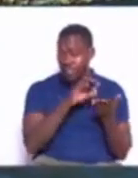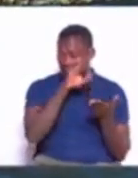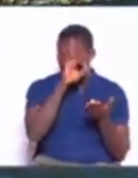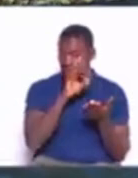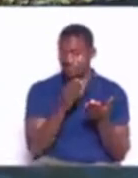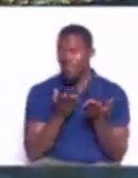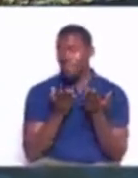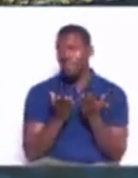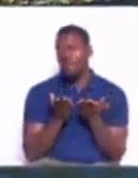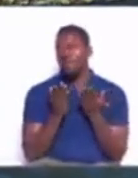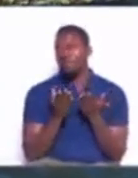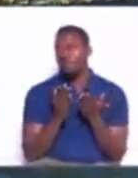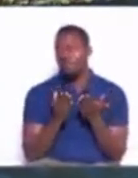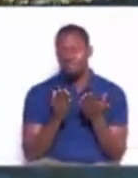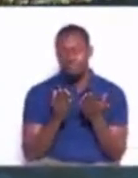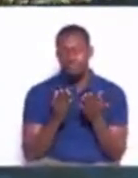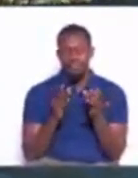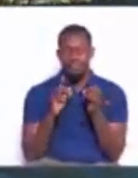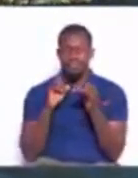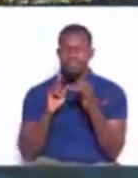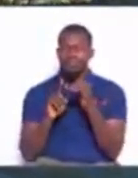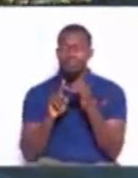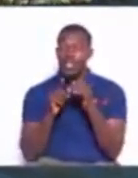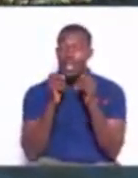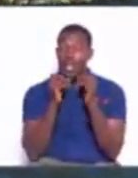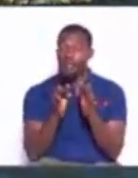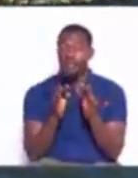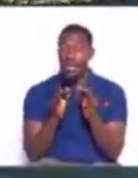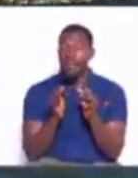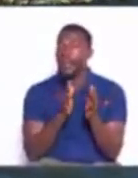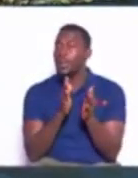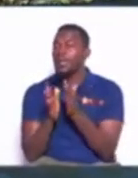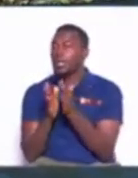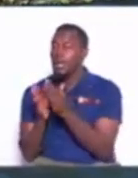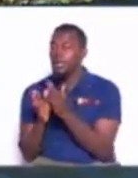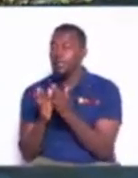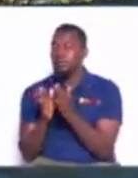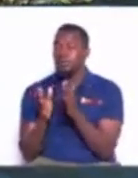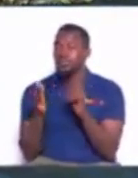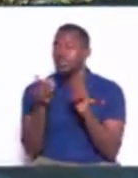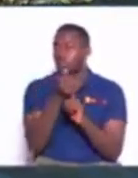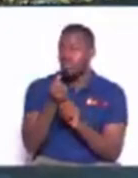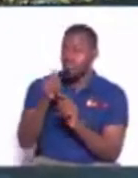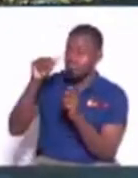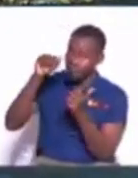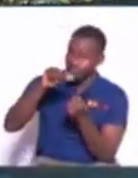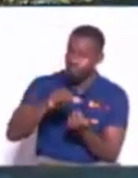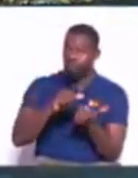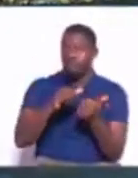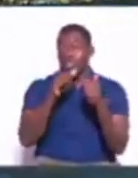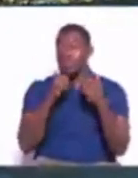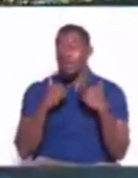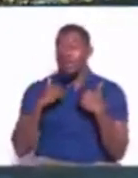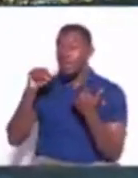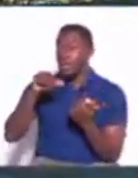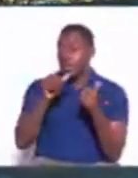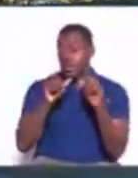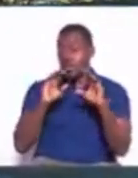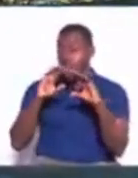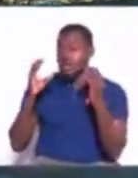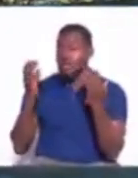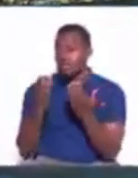out. Secondly, if you're preparing for baptism, you've been in the baptismal class, you're going to come, and I'm going to pray over you